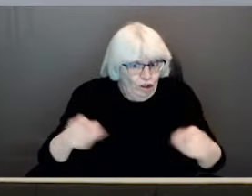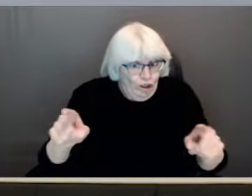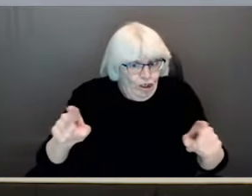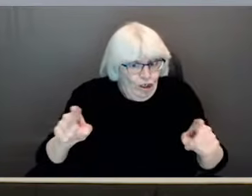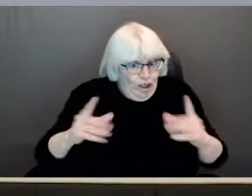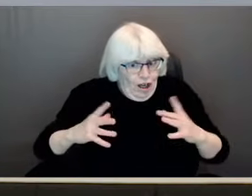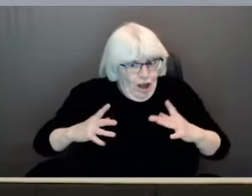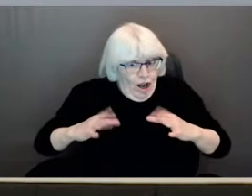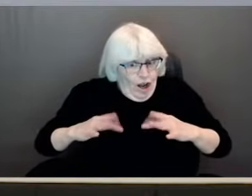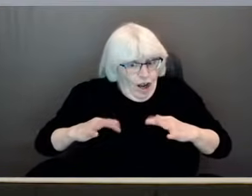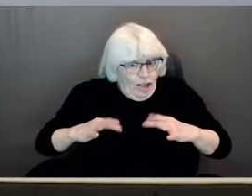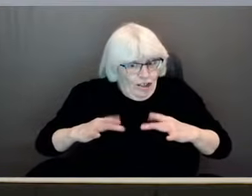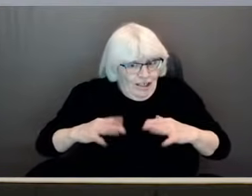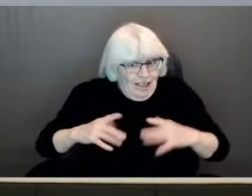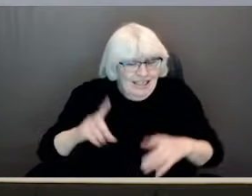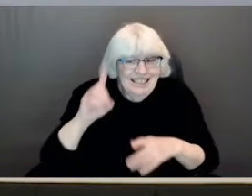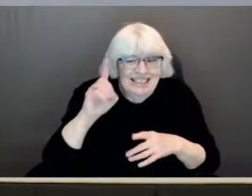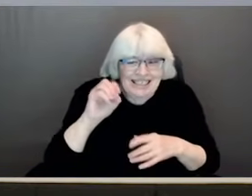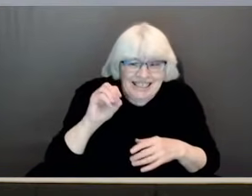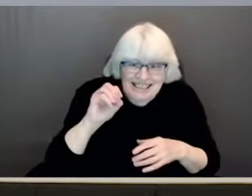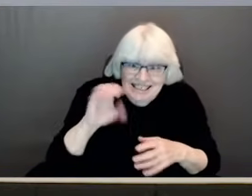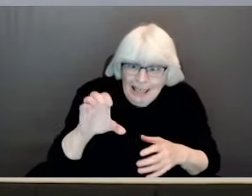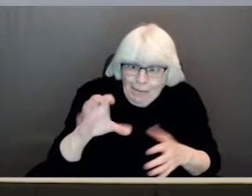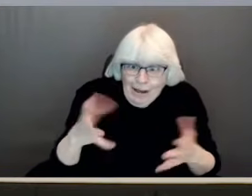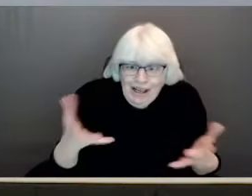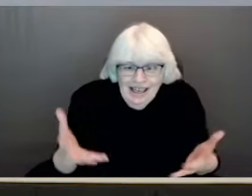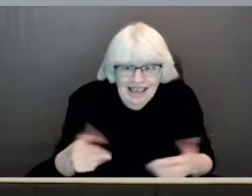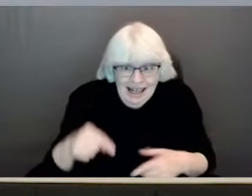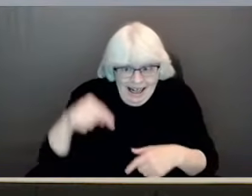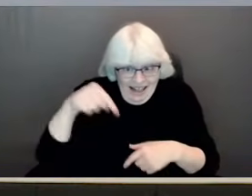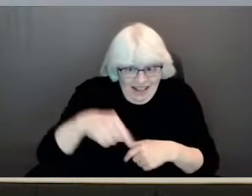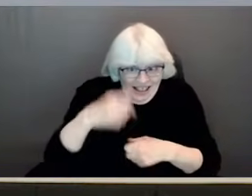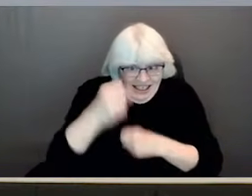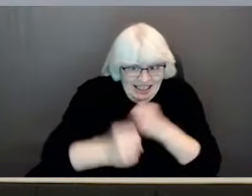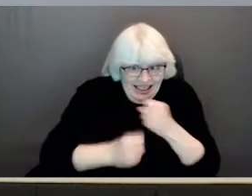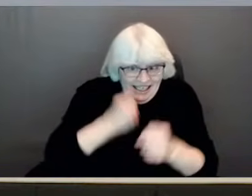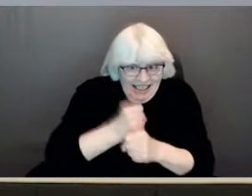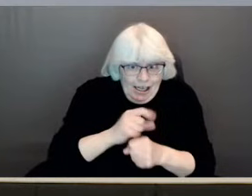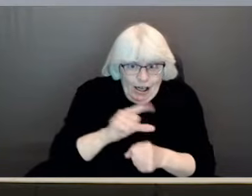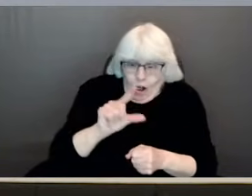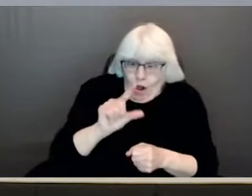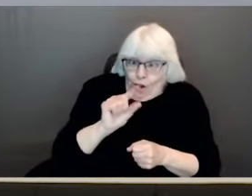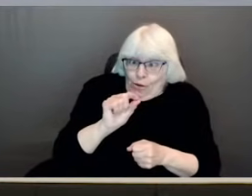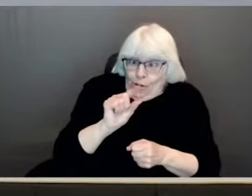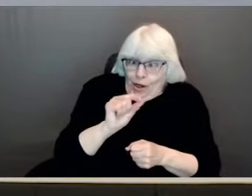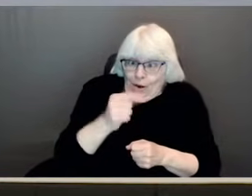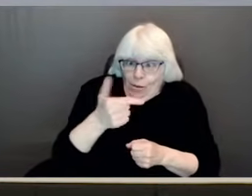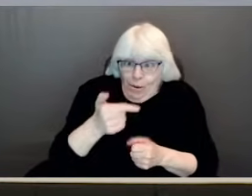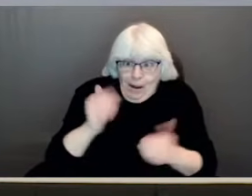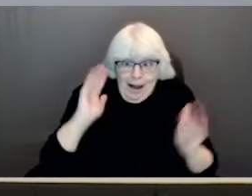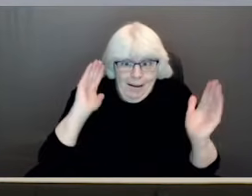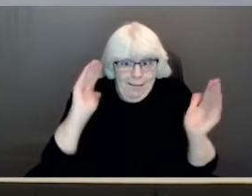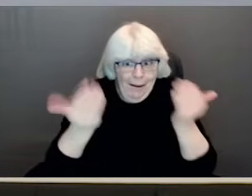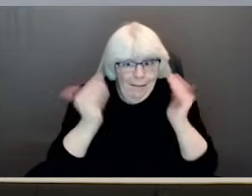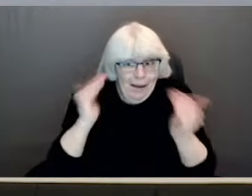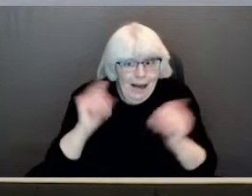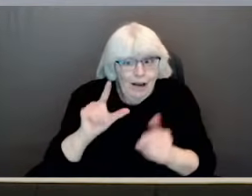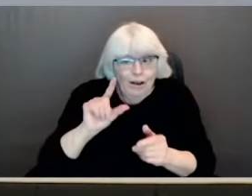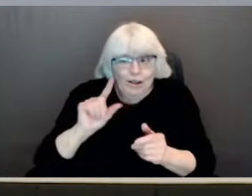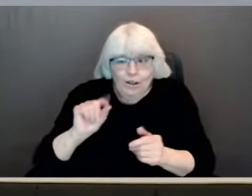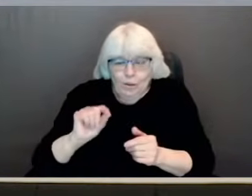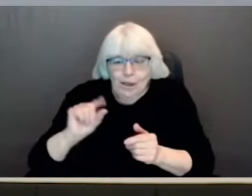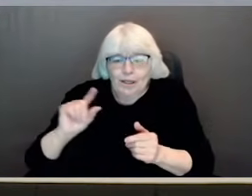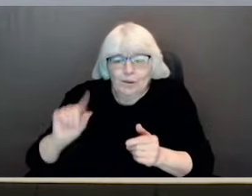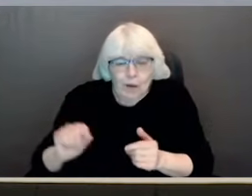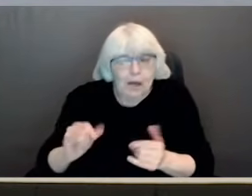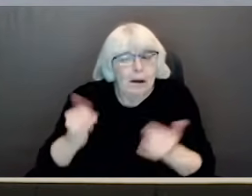of individuals being fully vaccinated with a safe and effective vaccine. However, COVID-19 continues to circulate in many communities